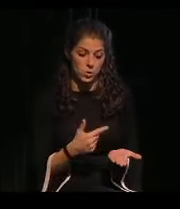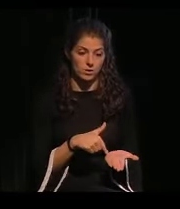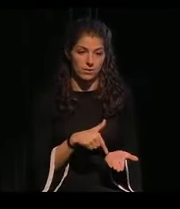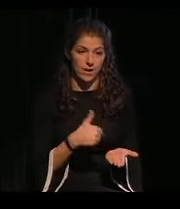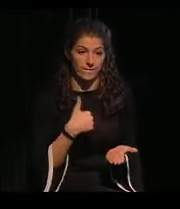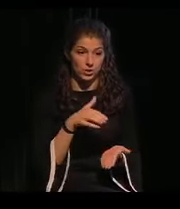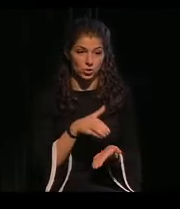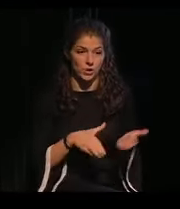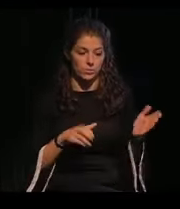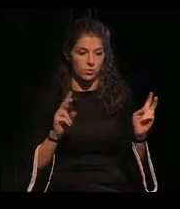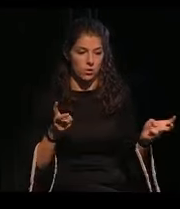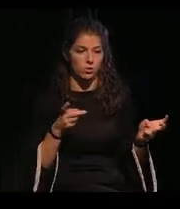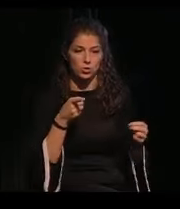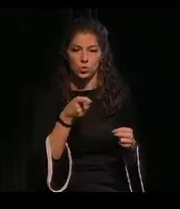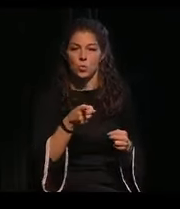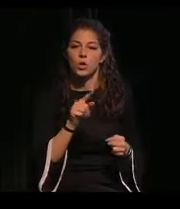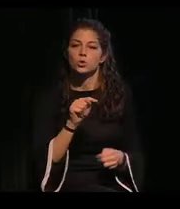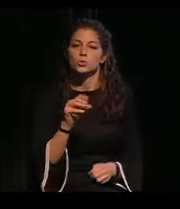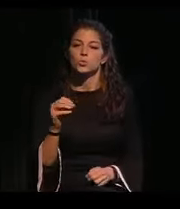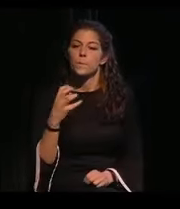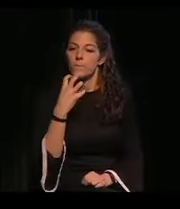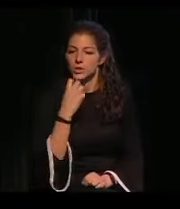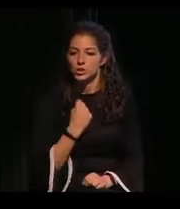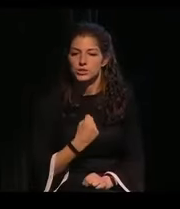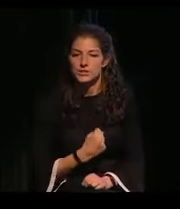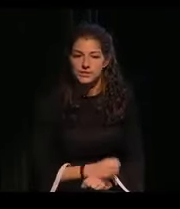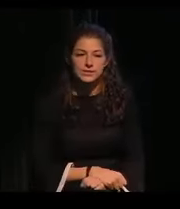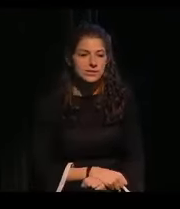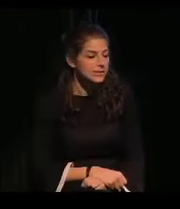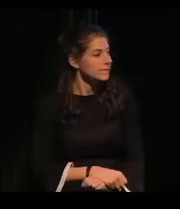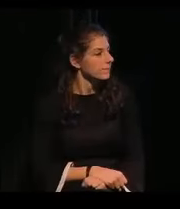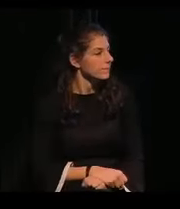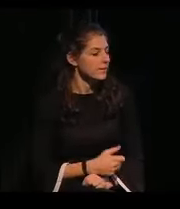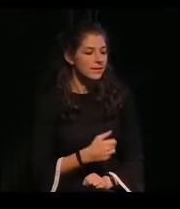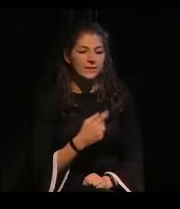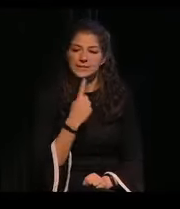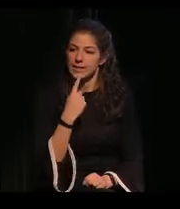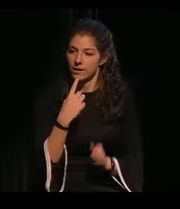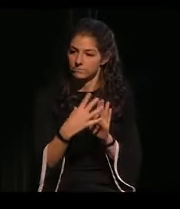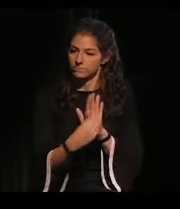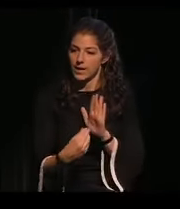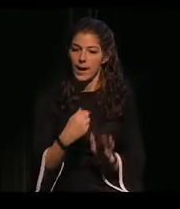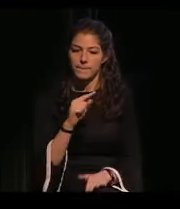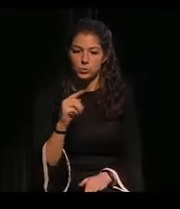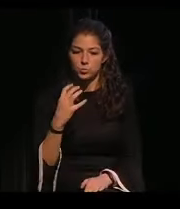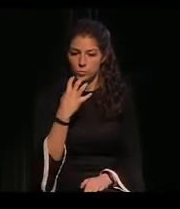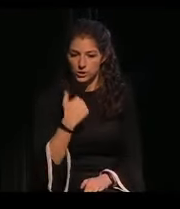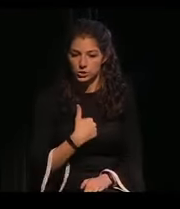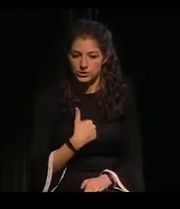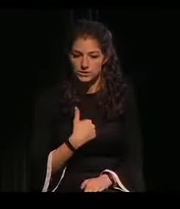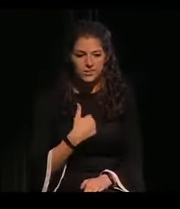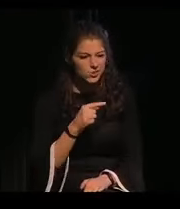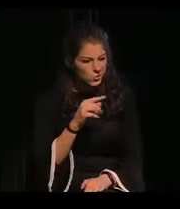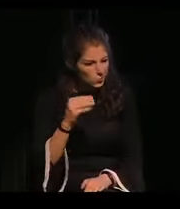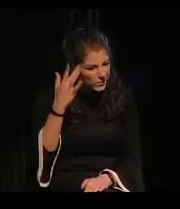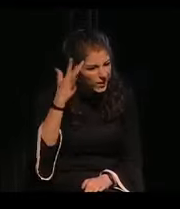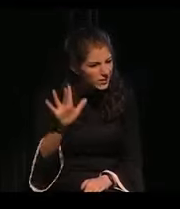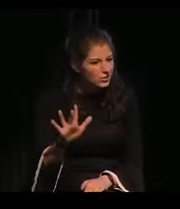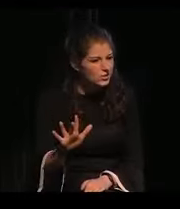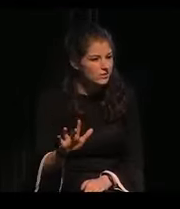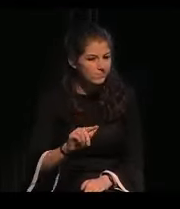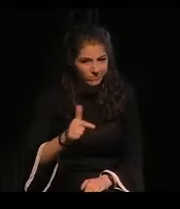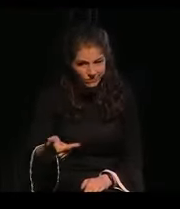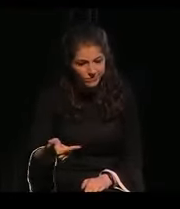have a chapter entitled, You're Too Precious. Say, I'm too precious. I'm too precious. You're too intelligent. I'm